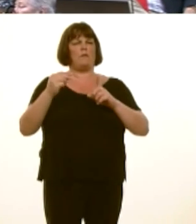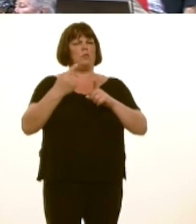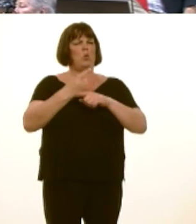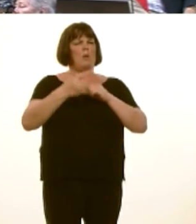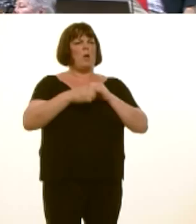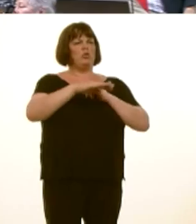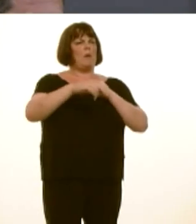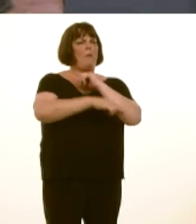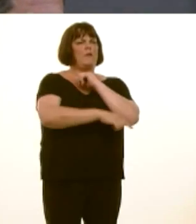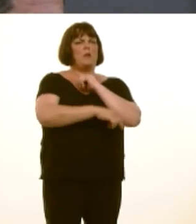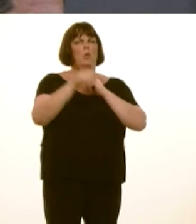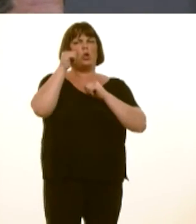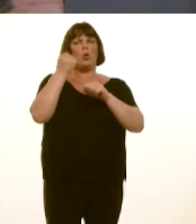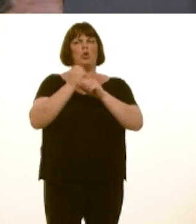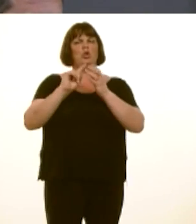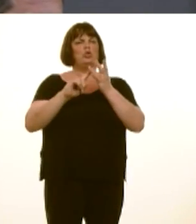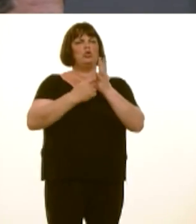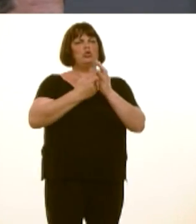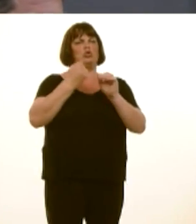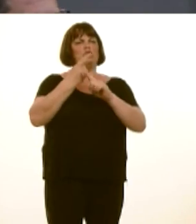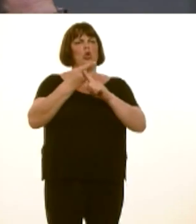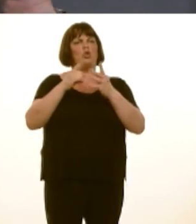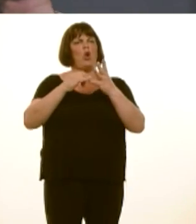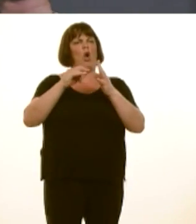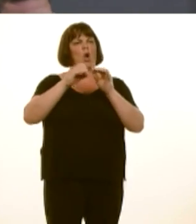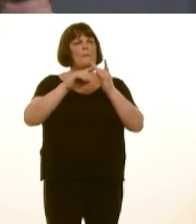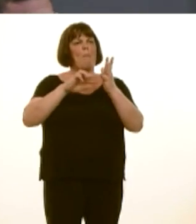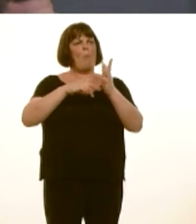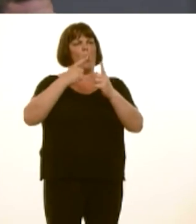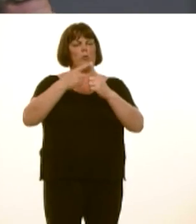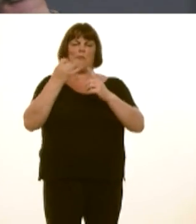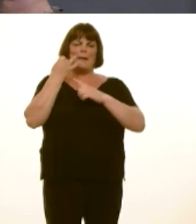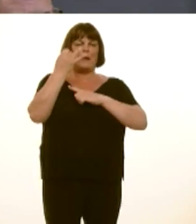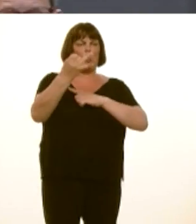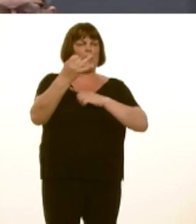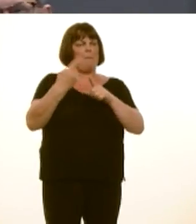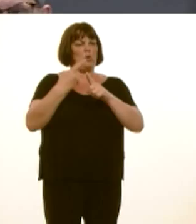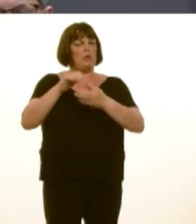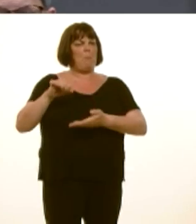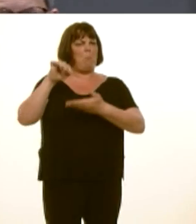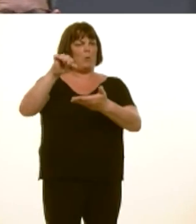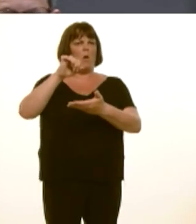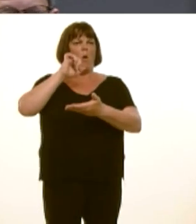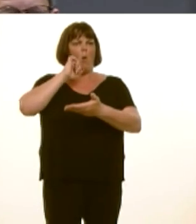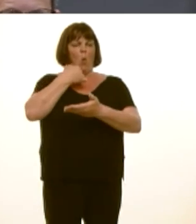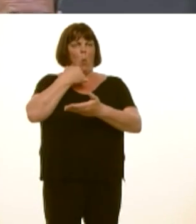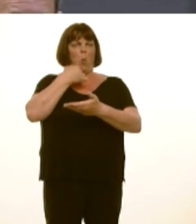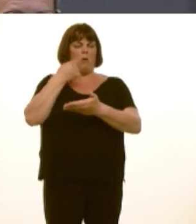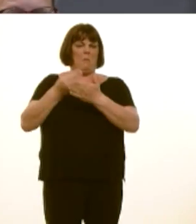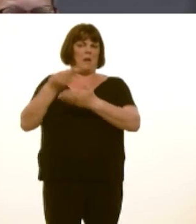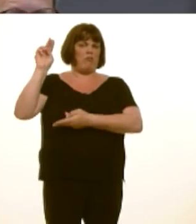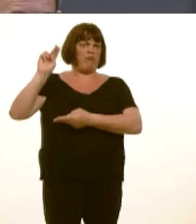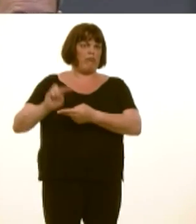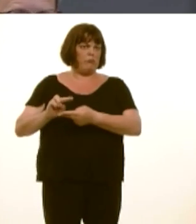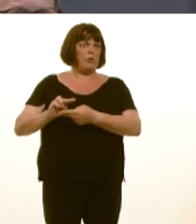planning a £5 billion tax credit bombshell for his emergency budget next week, despite their pre-election promises. Of